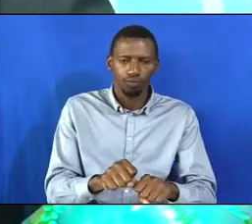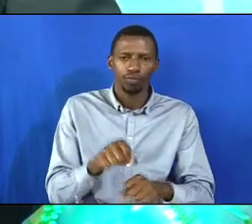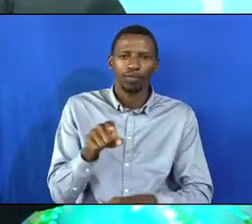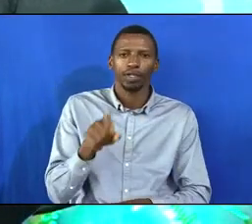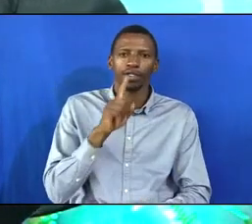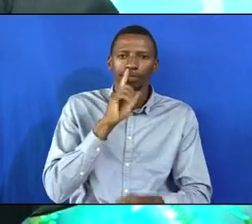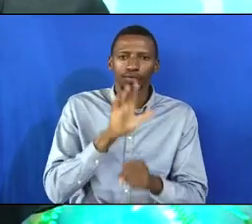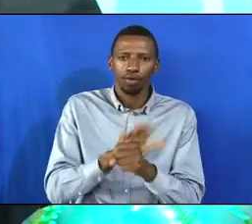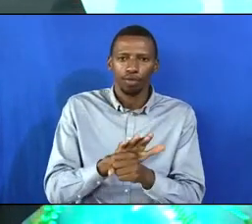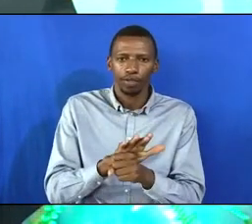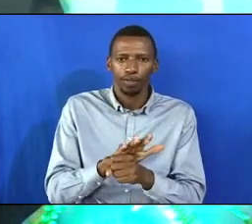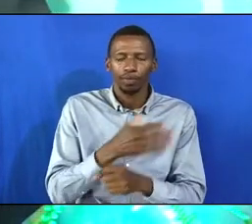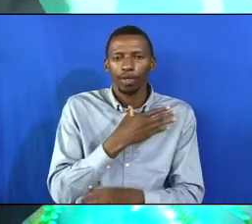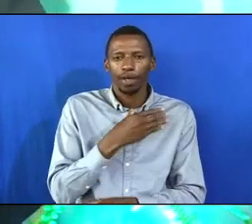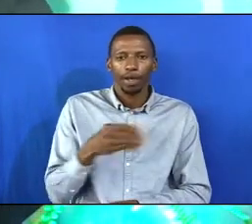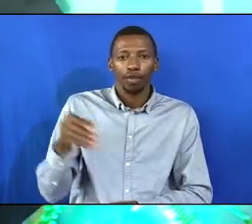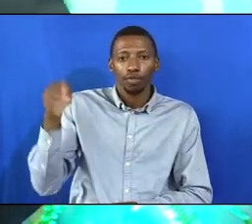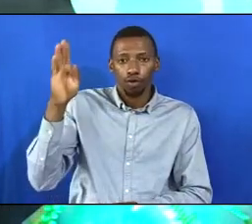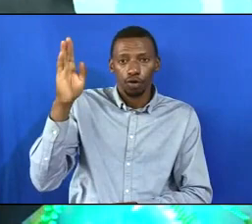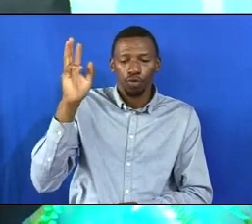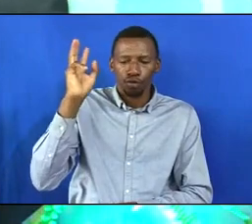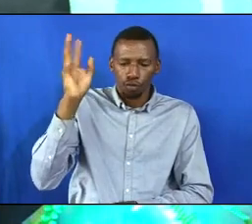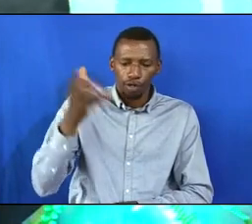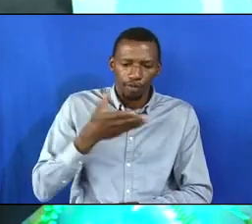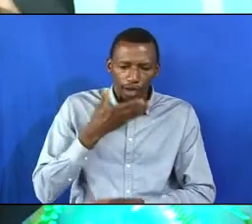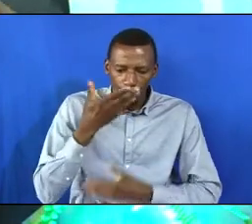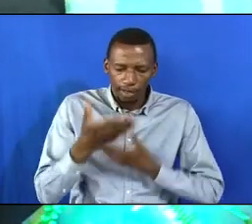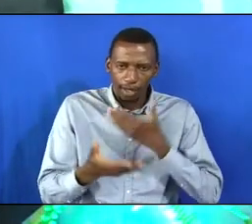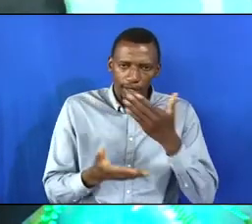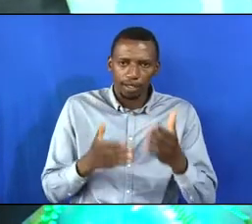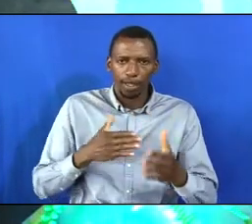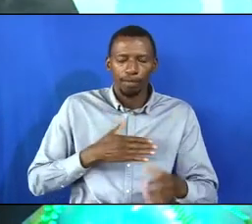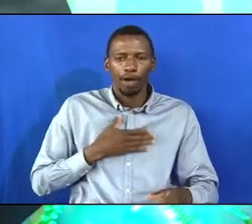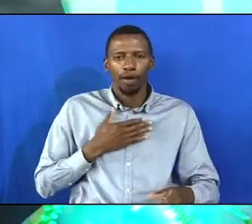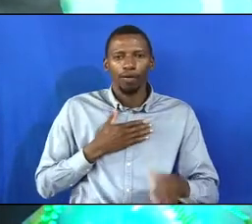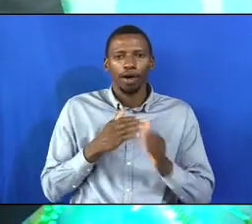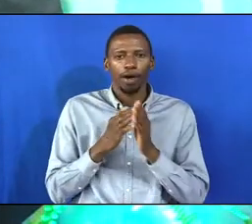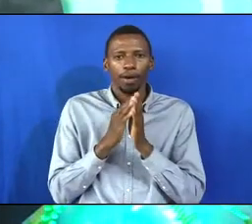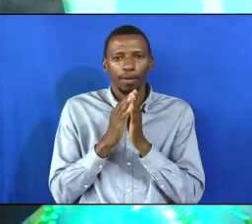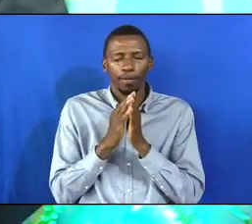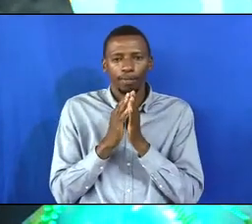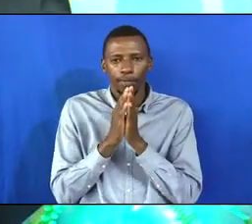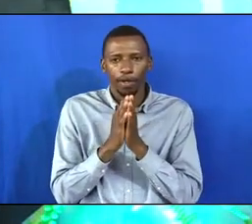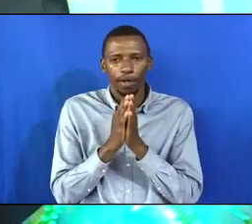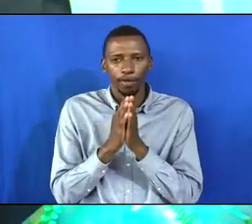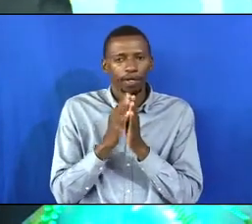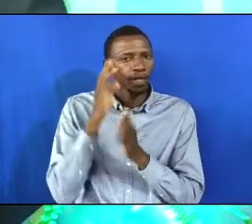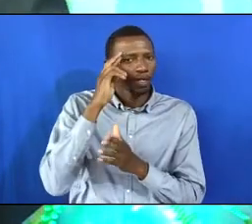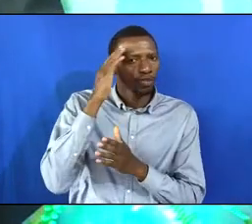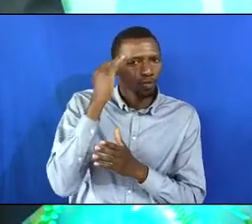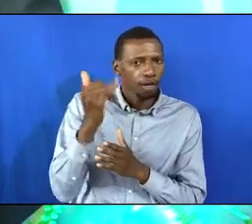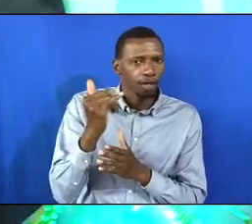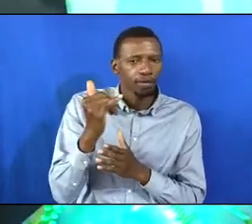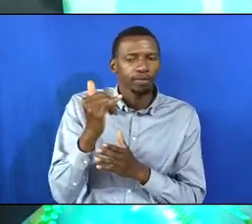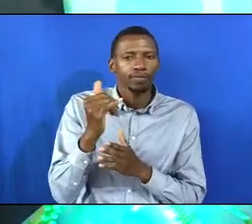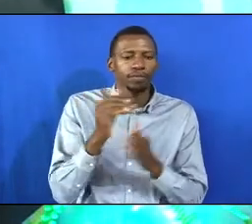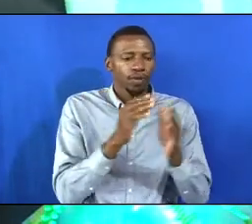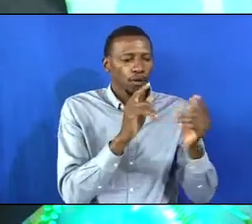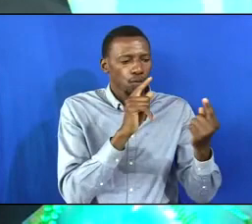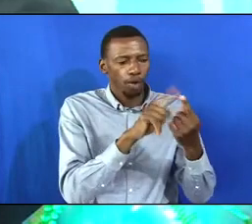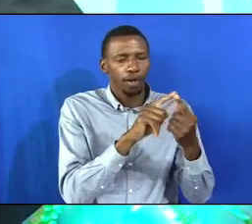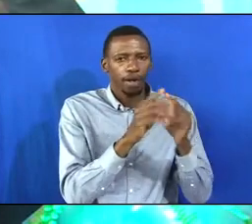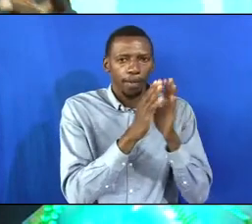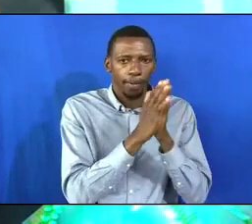And God will meet us at the point of our needs for the reasons I've said. I'll repeat the reasons. One, prayer is a power.